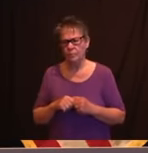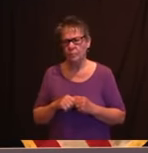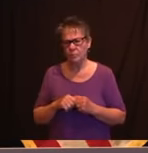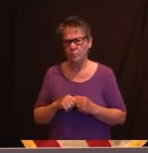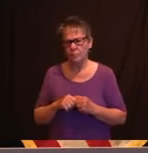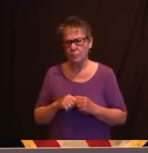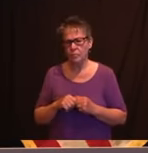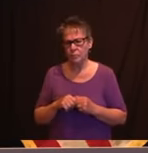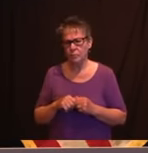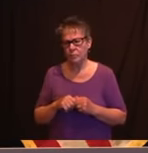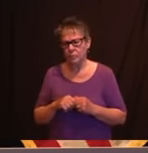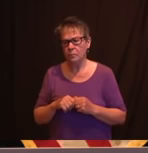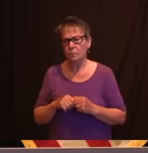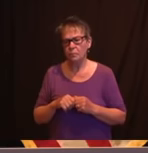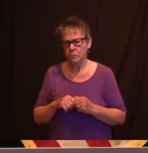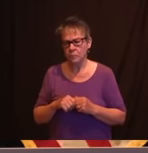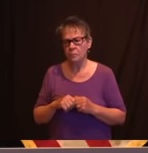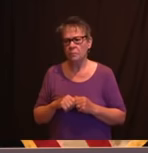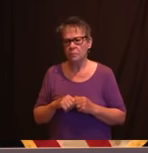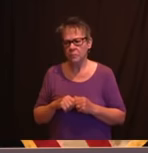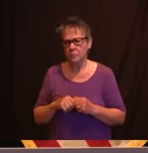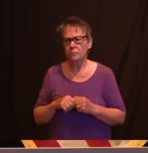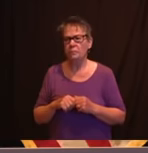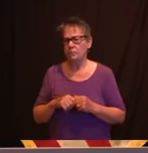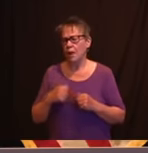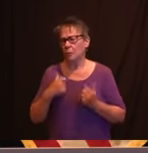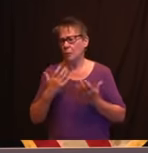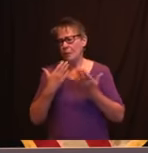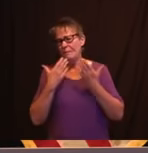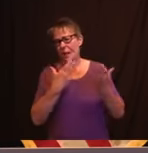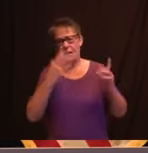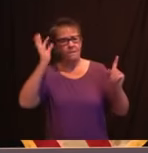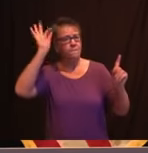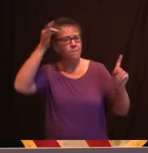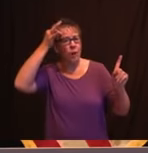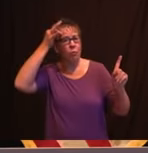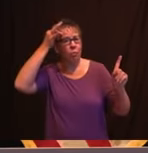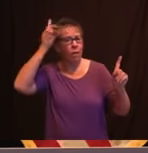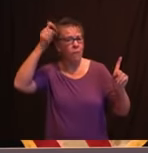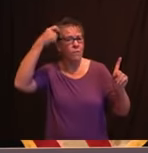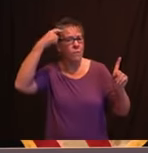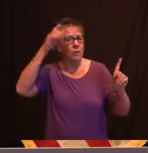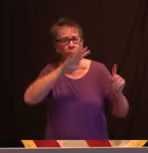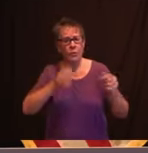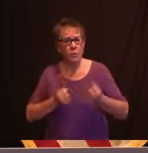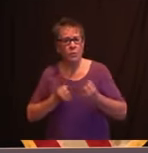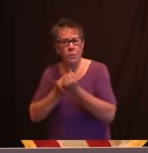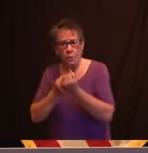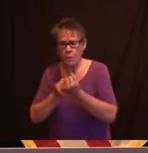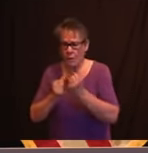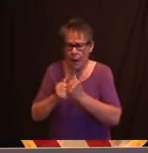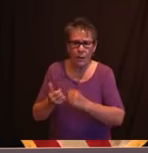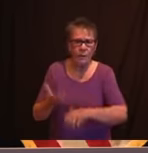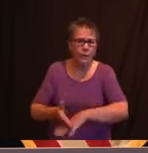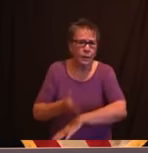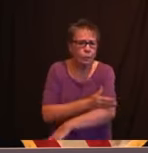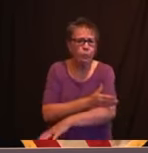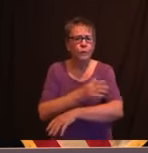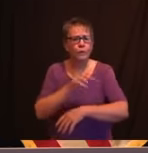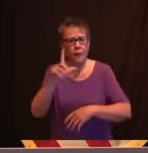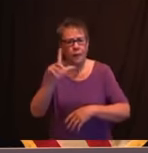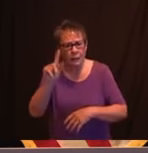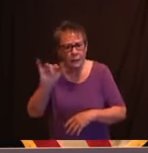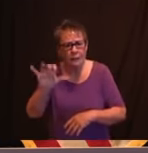But it's also about the here and now, as Millie highlights. You know, we've had an enormous loss of life in our long-term